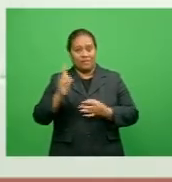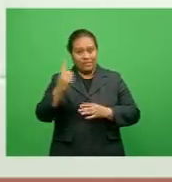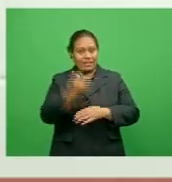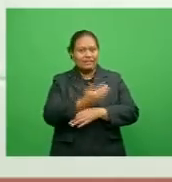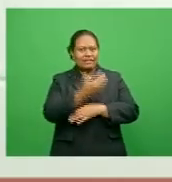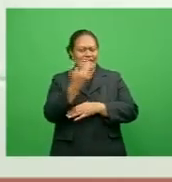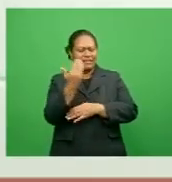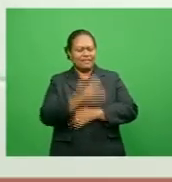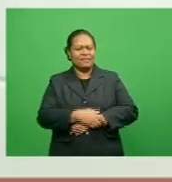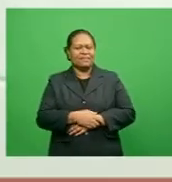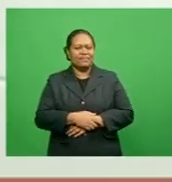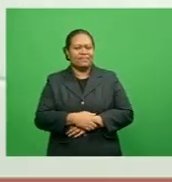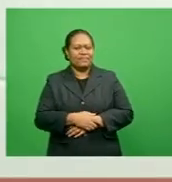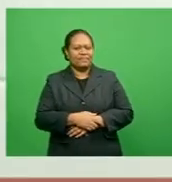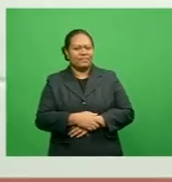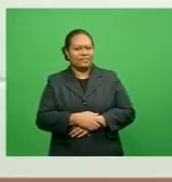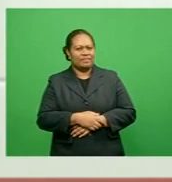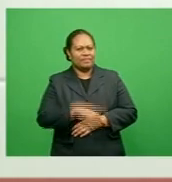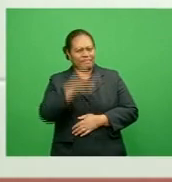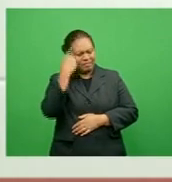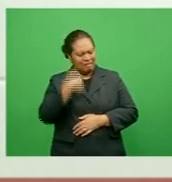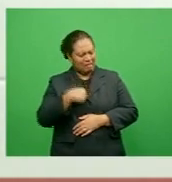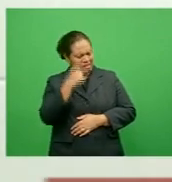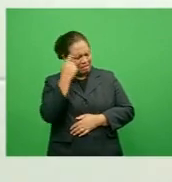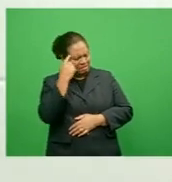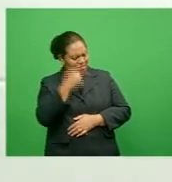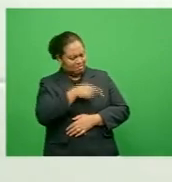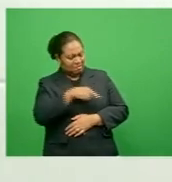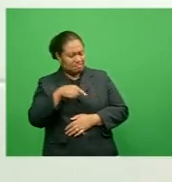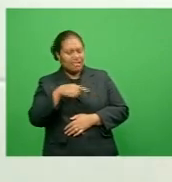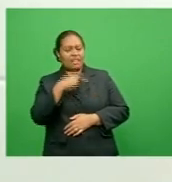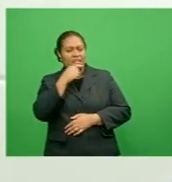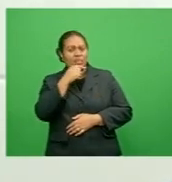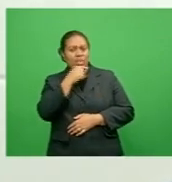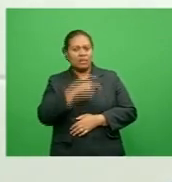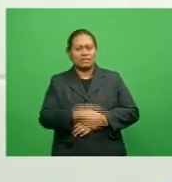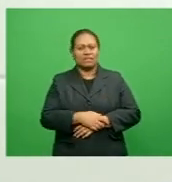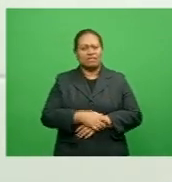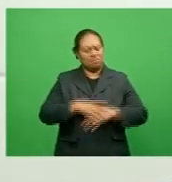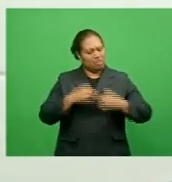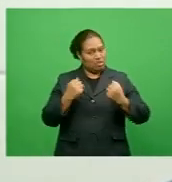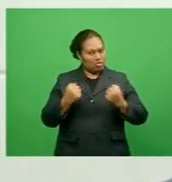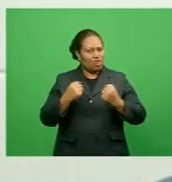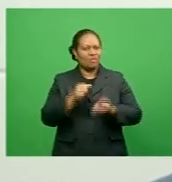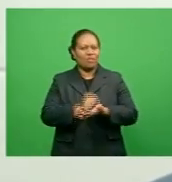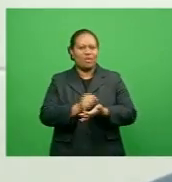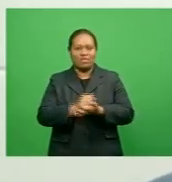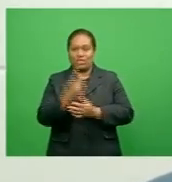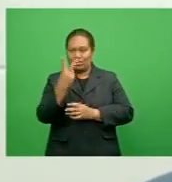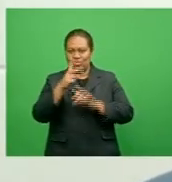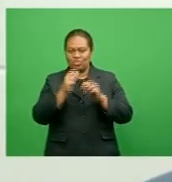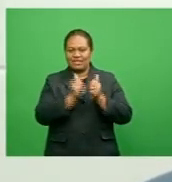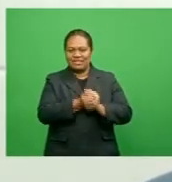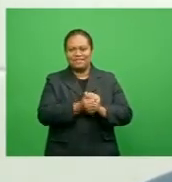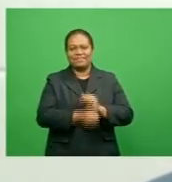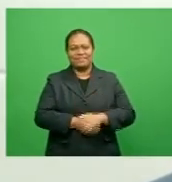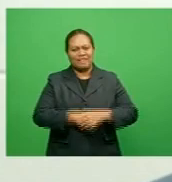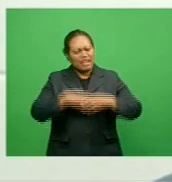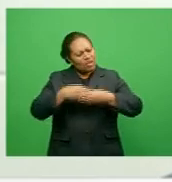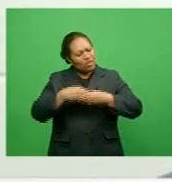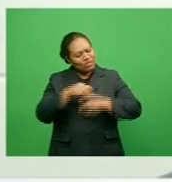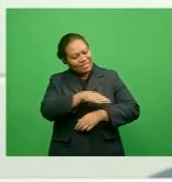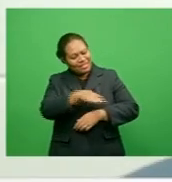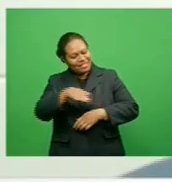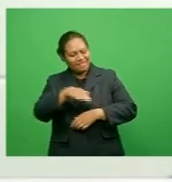us off, but I think so. It's the boys who have come out very strongly in the 2 games, and I congratulate them